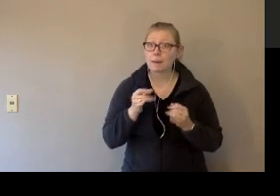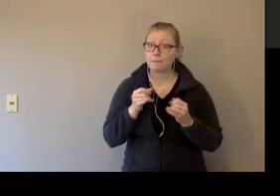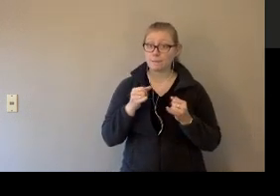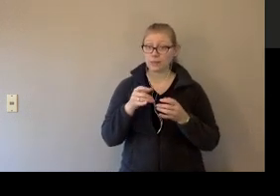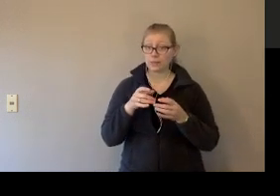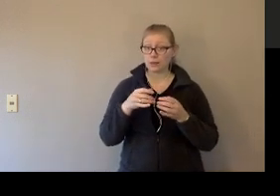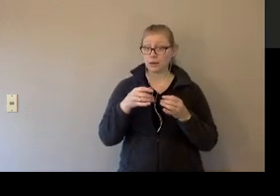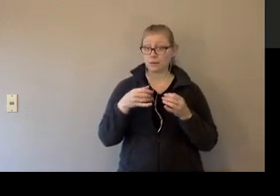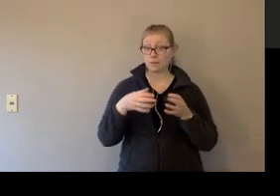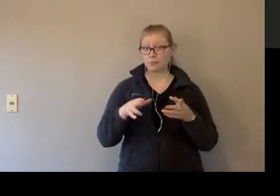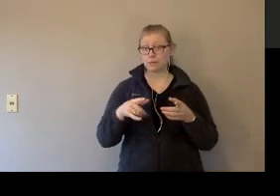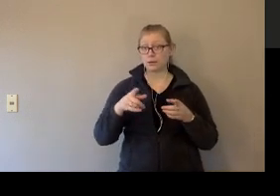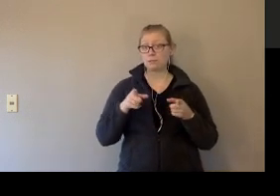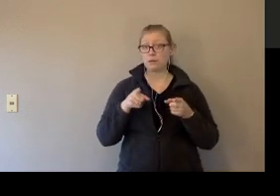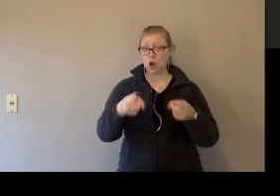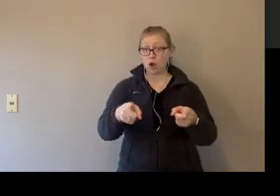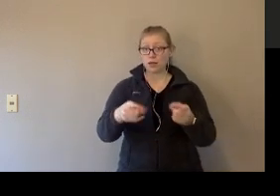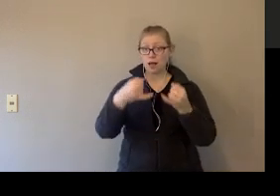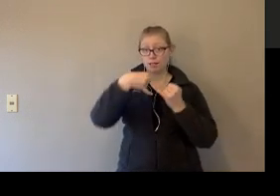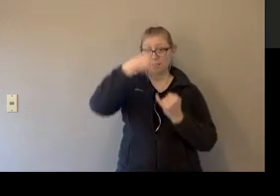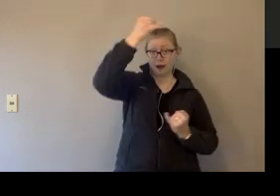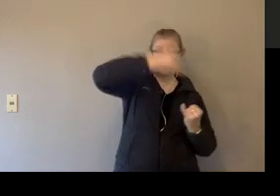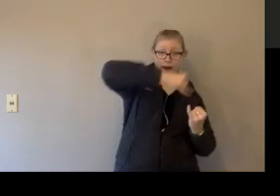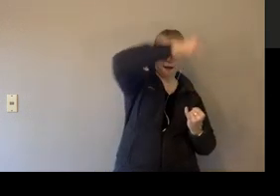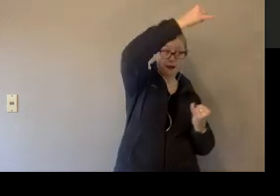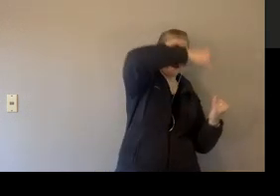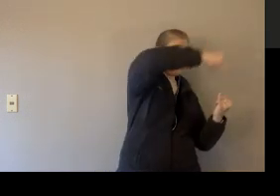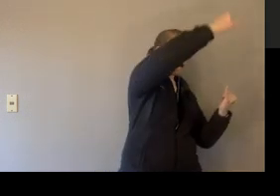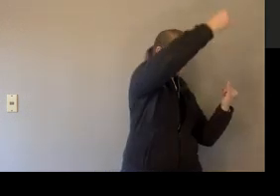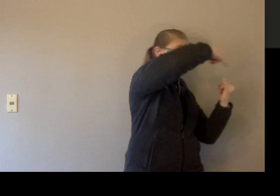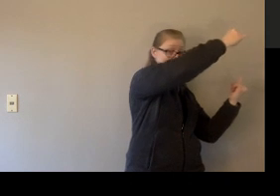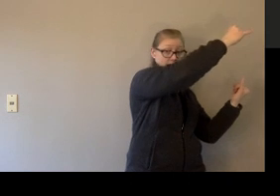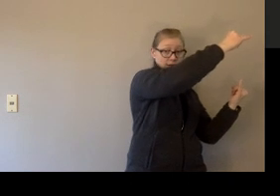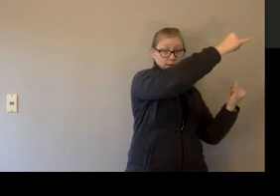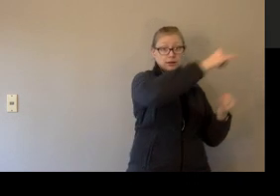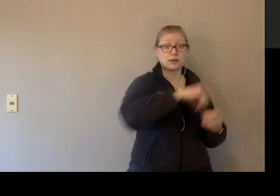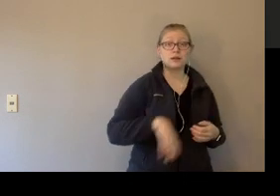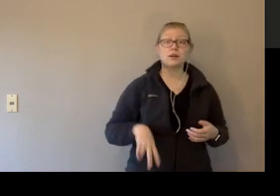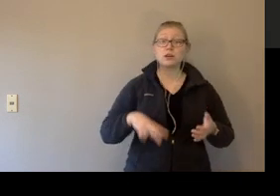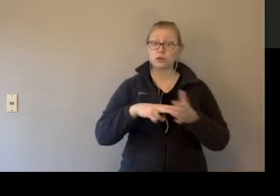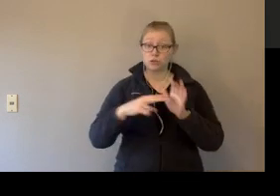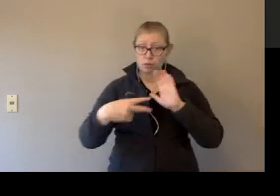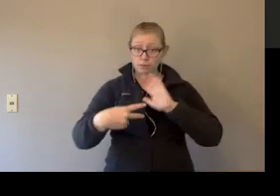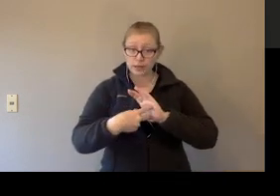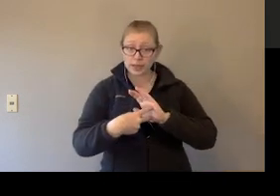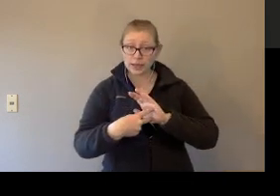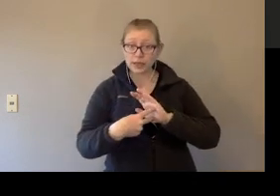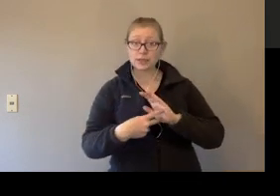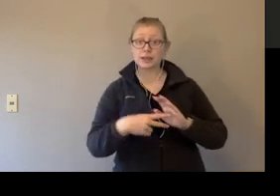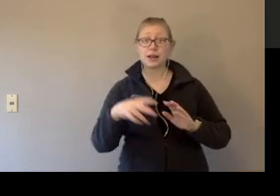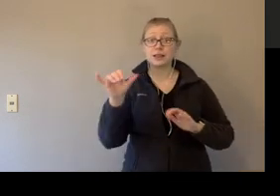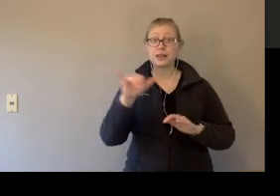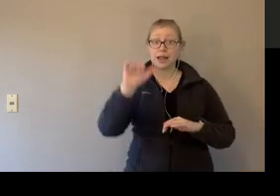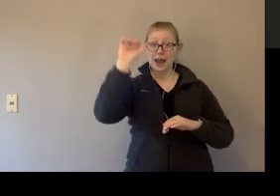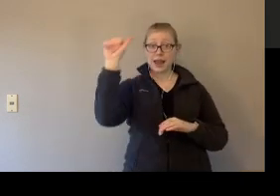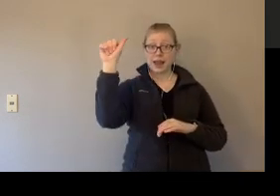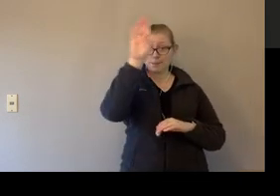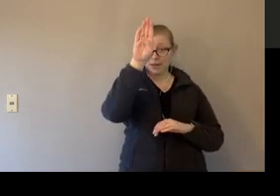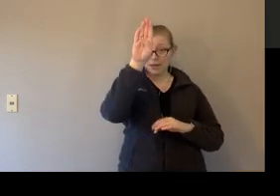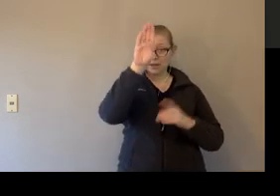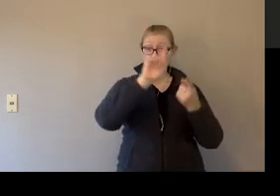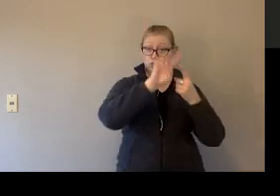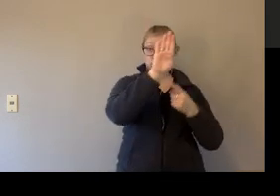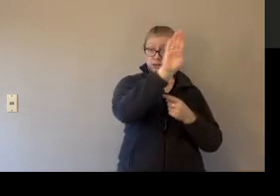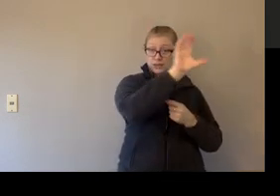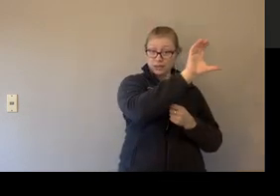if I have this length AB to BC, it's going to be the same as this length KL to LM. And I can just keep